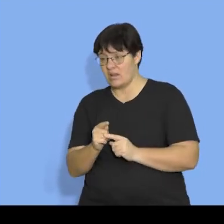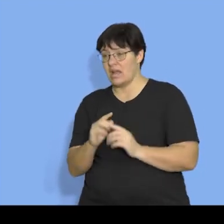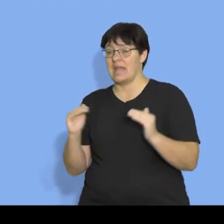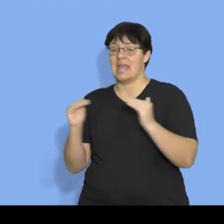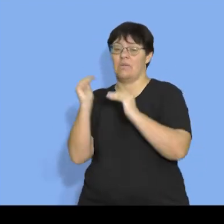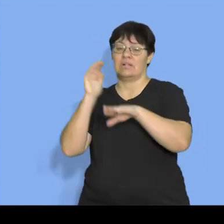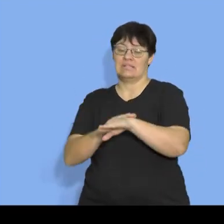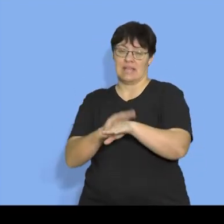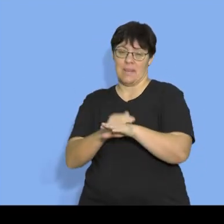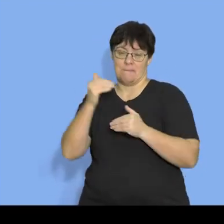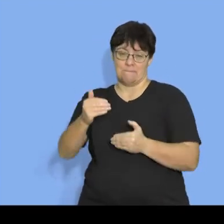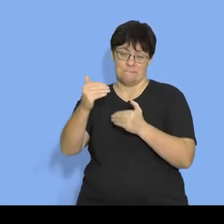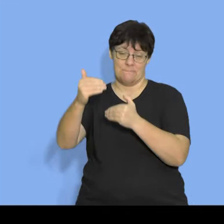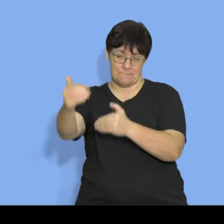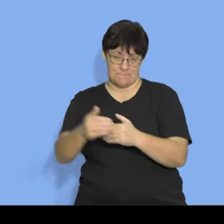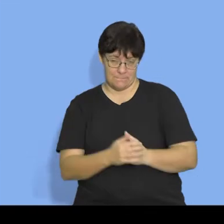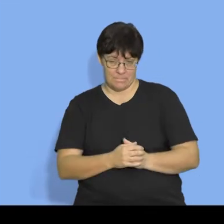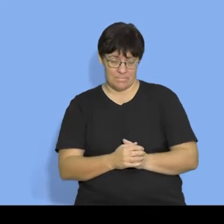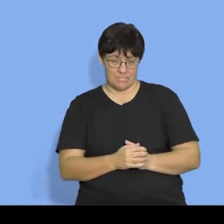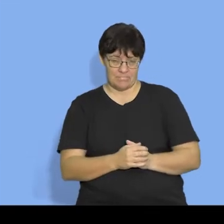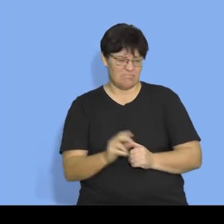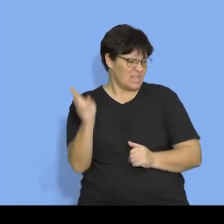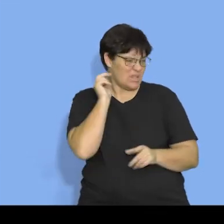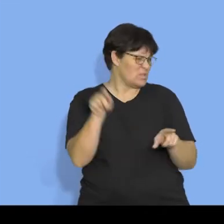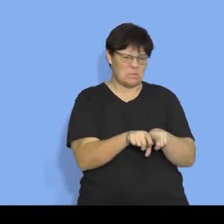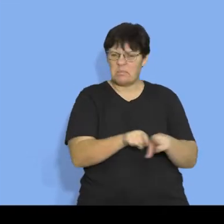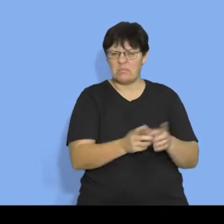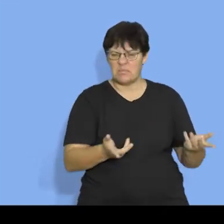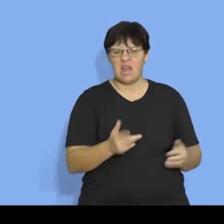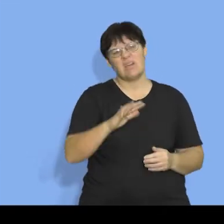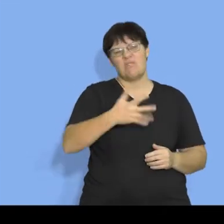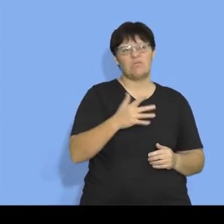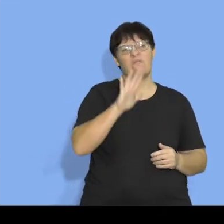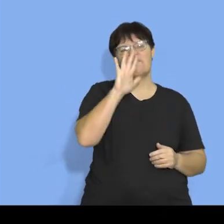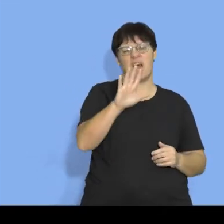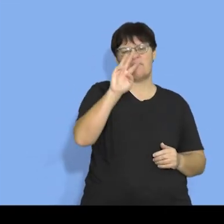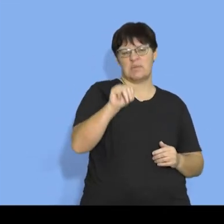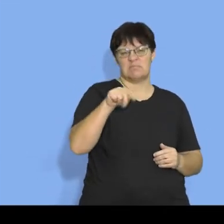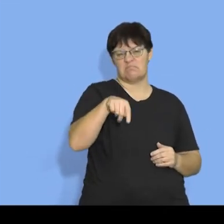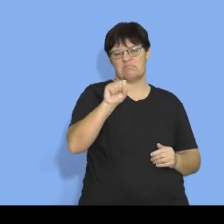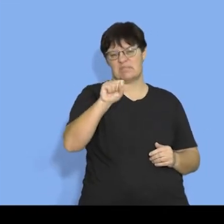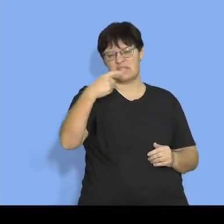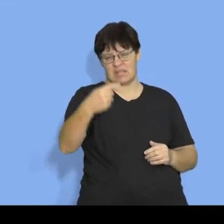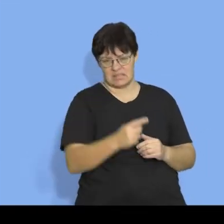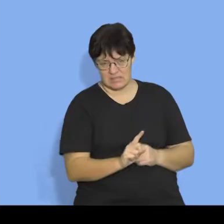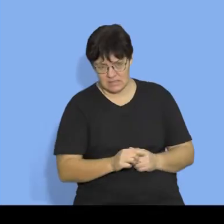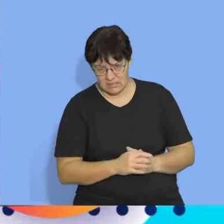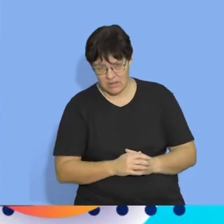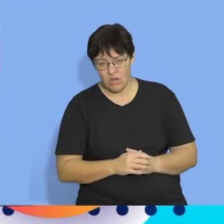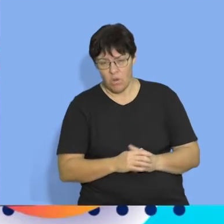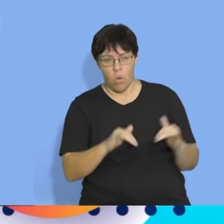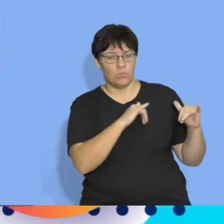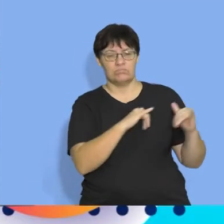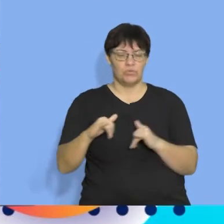over equal time periods. And here it'll sound the same. So if I say we had an average speed of 5 meters per second,